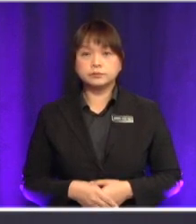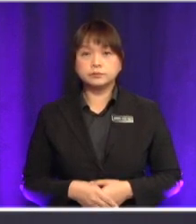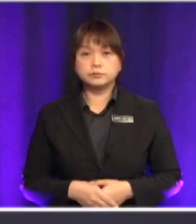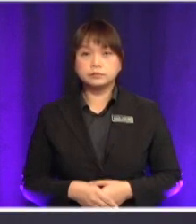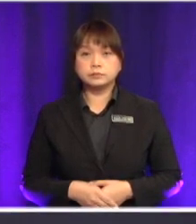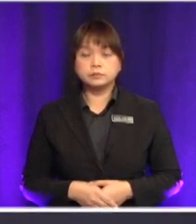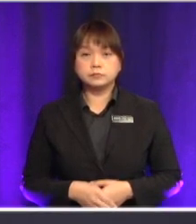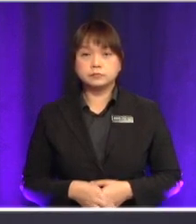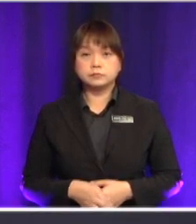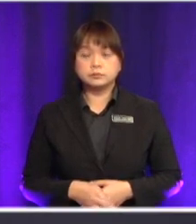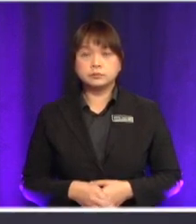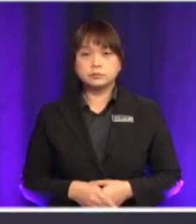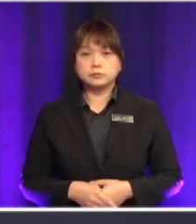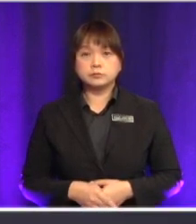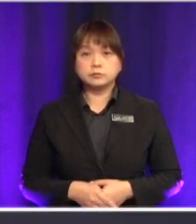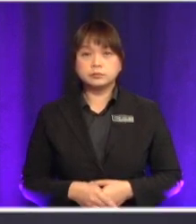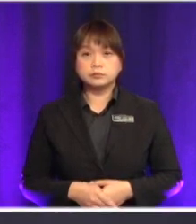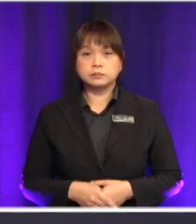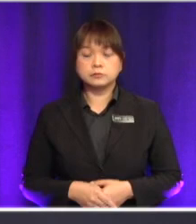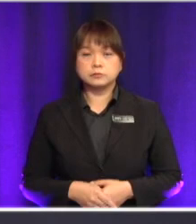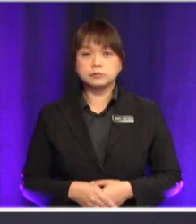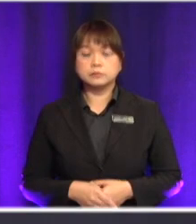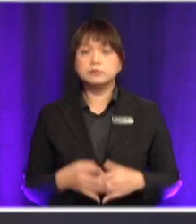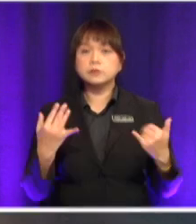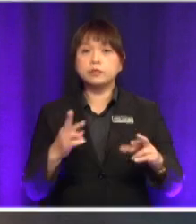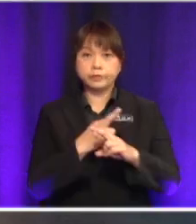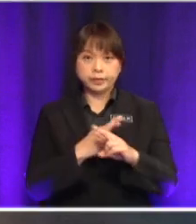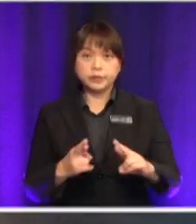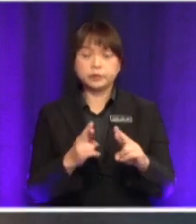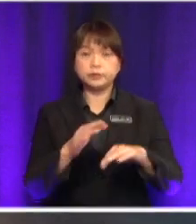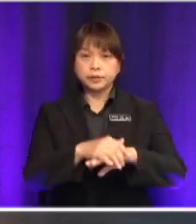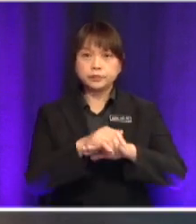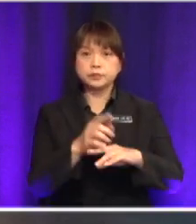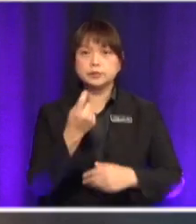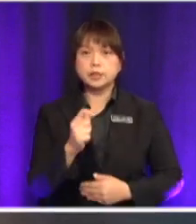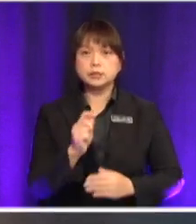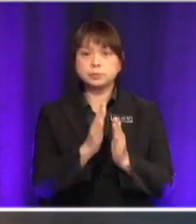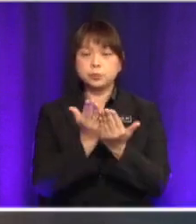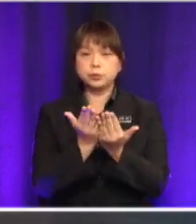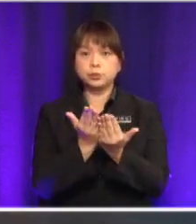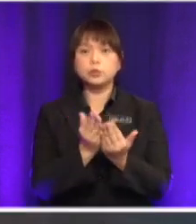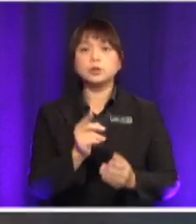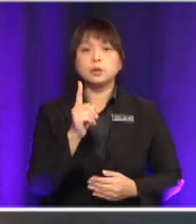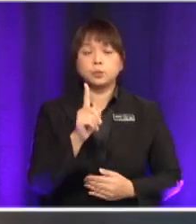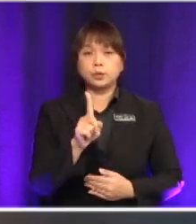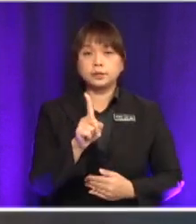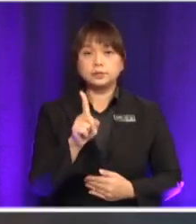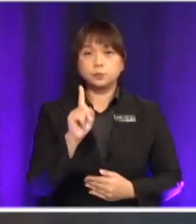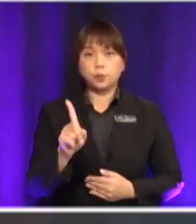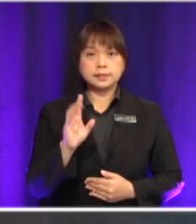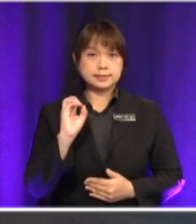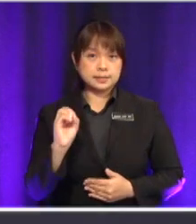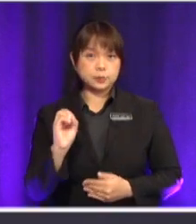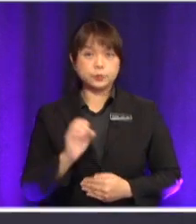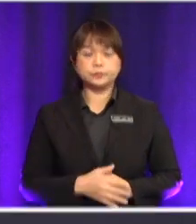110 to 111, right, Teacher Yes, Halimatu? that's correct, Chafika. All right, and then for this